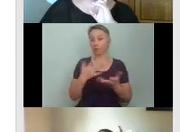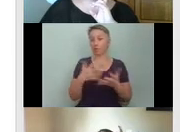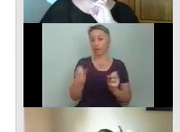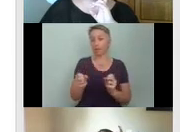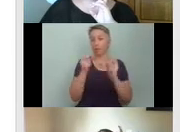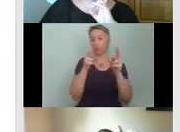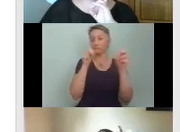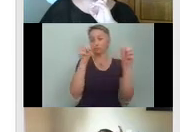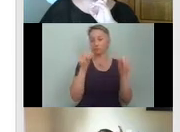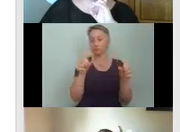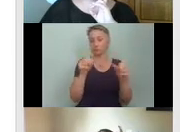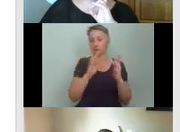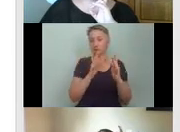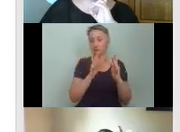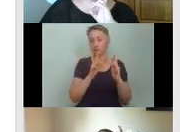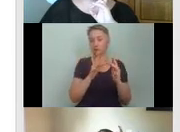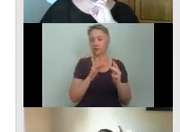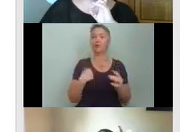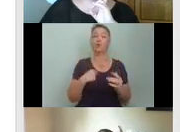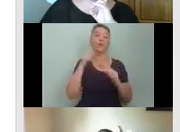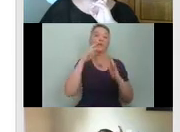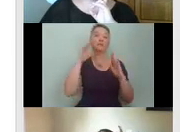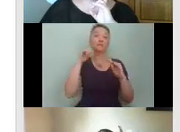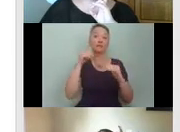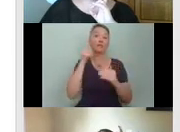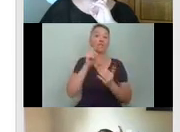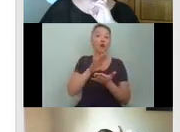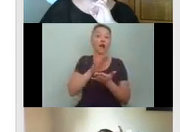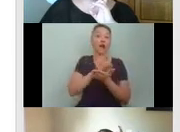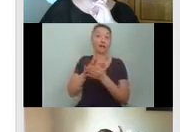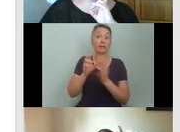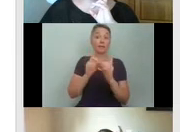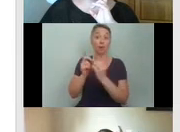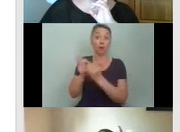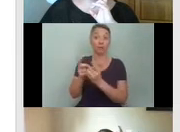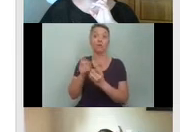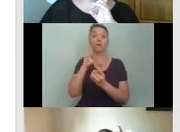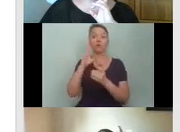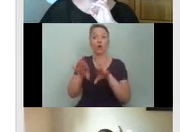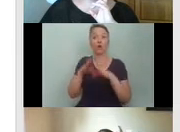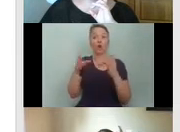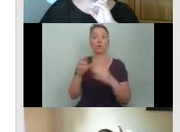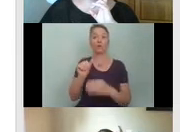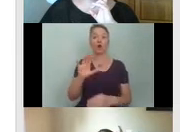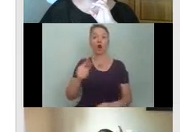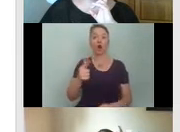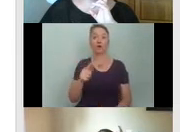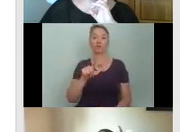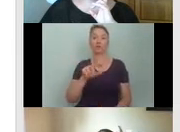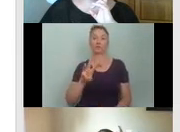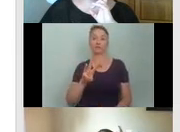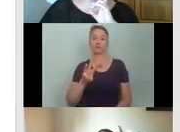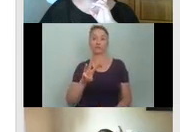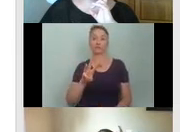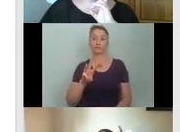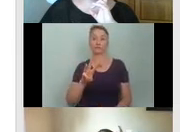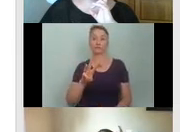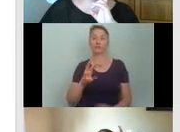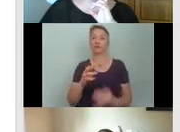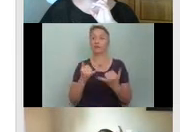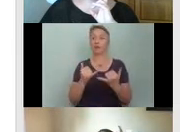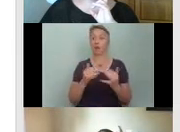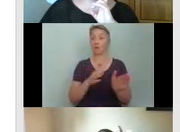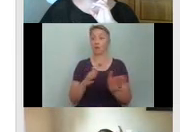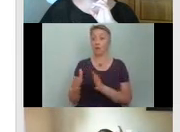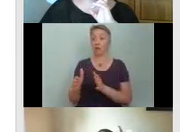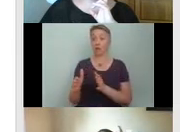We are anticipating for the academic divisions to open August 26th. We plan right now to have a